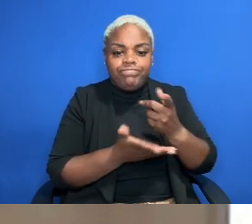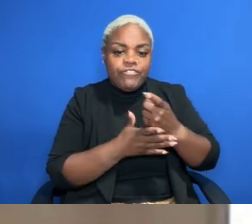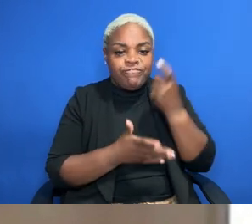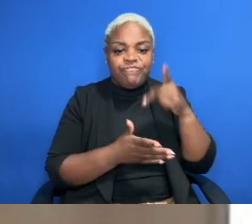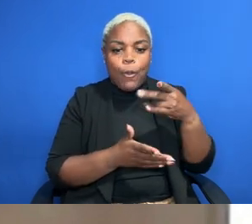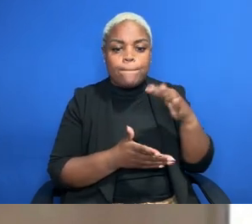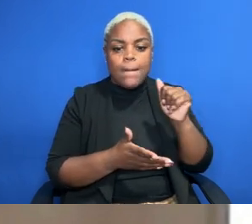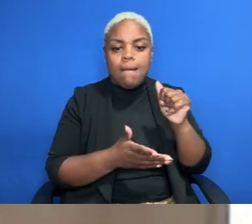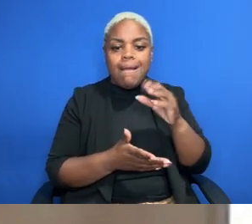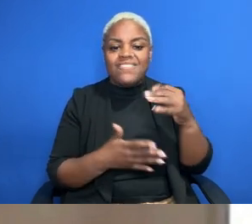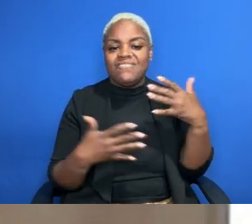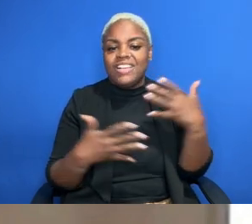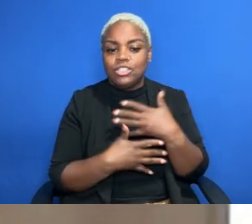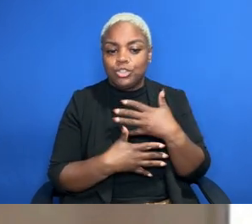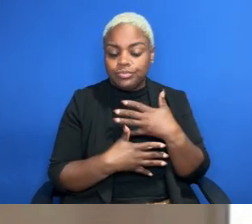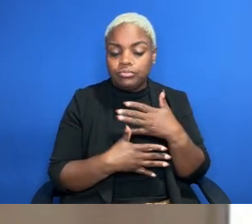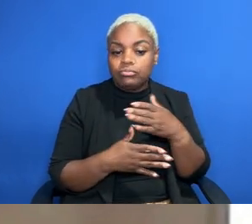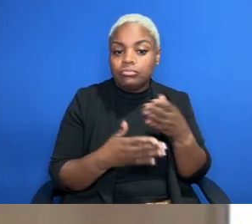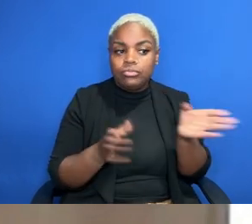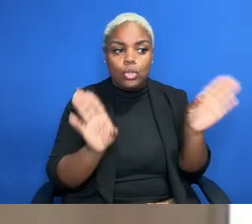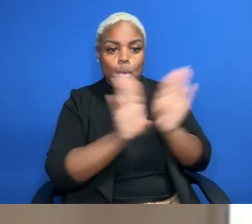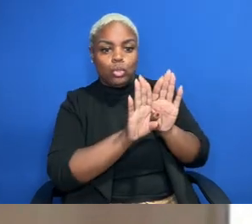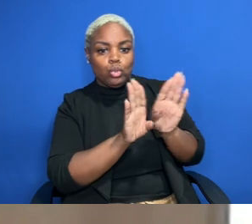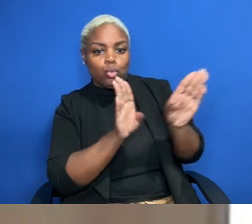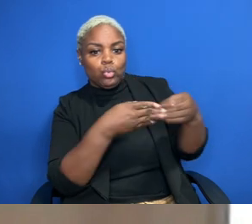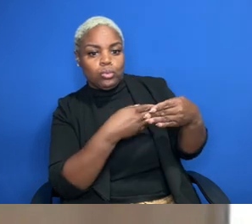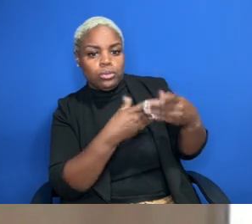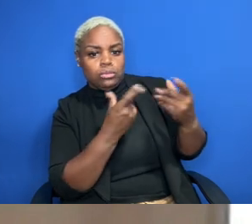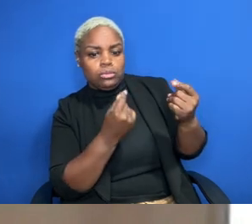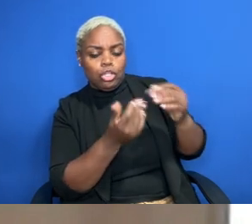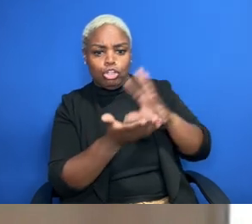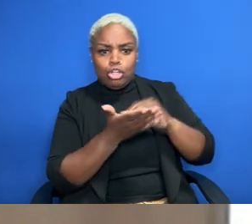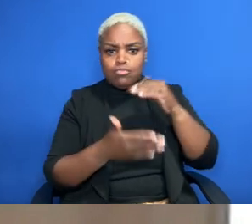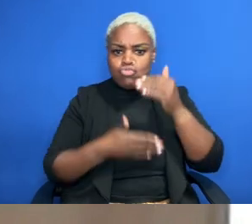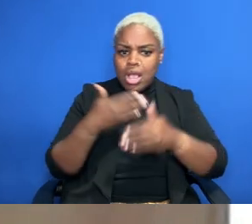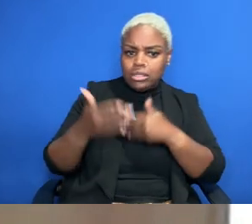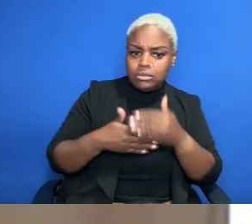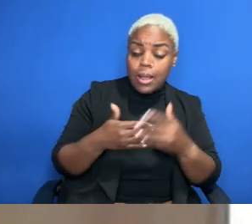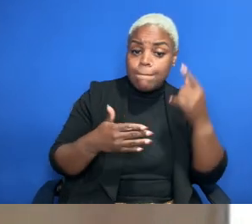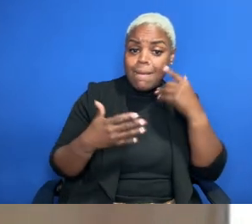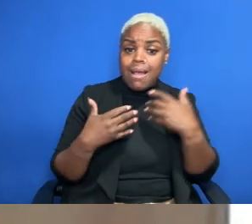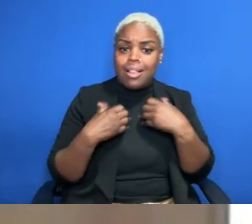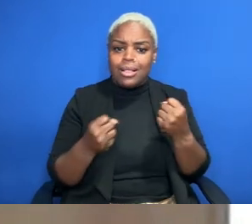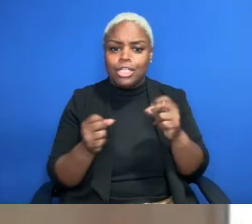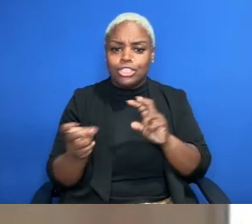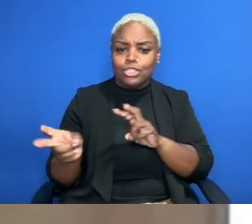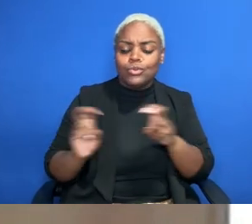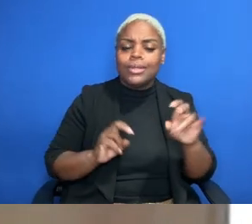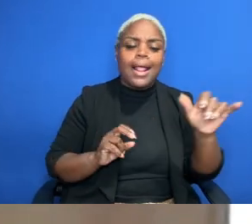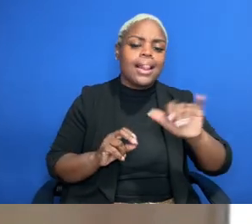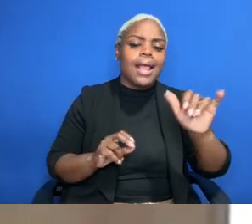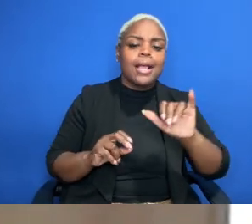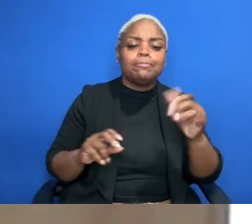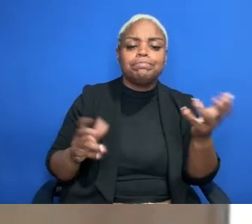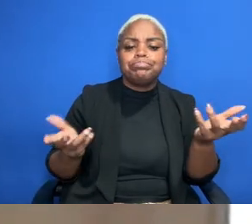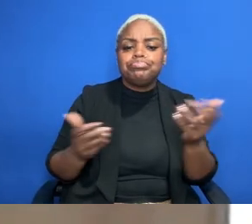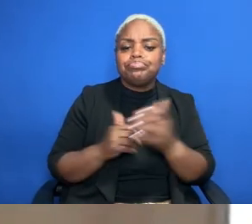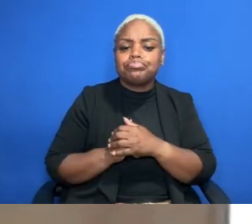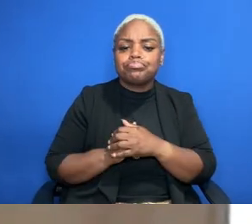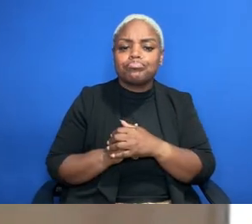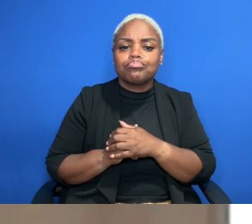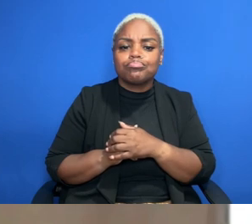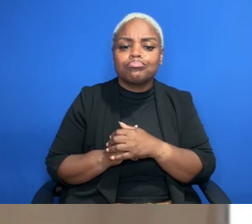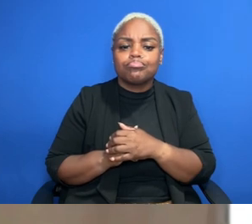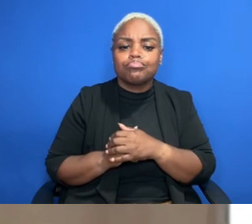school phobias and fears of closed rooms, interfering with the learning process, mental health issues, and